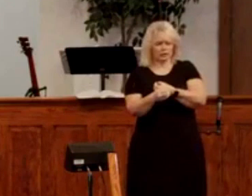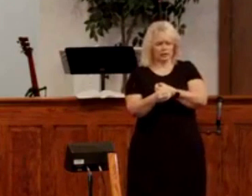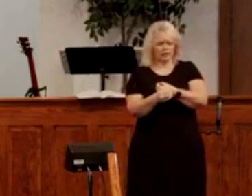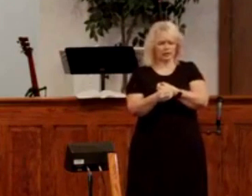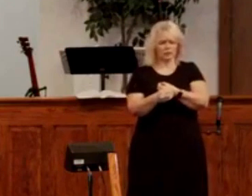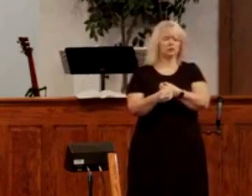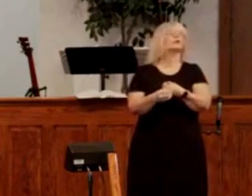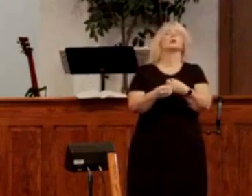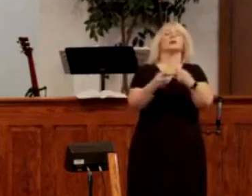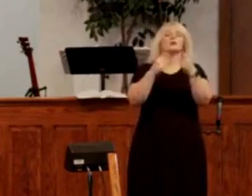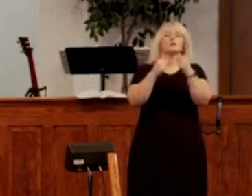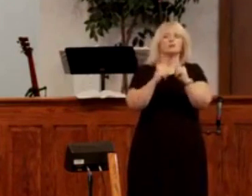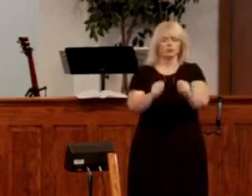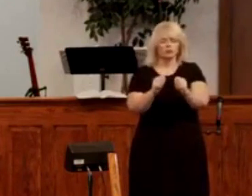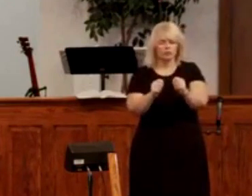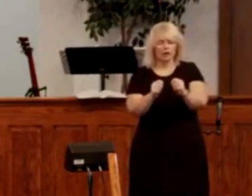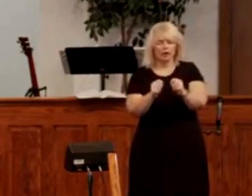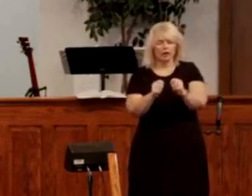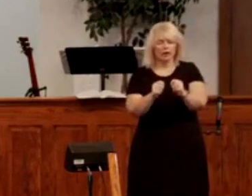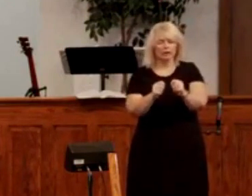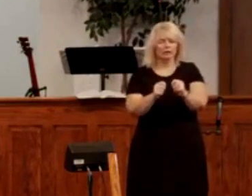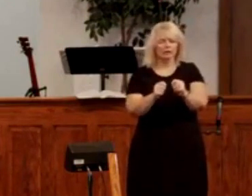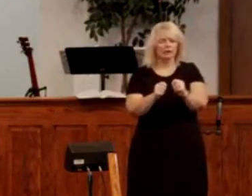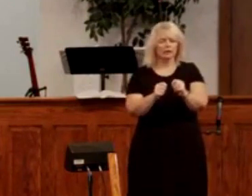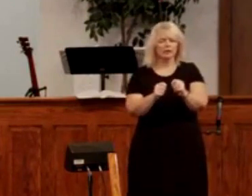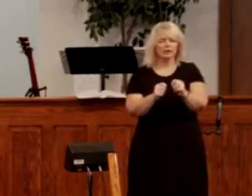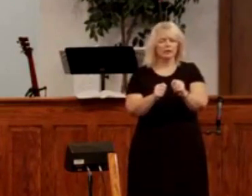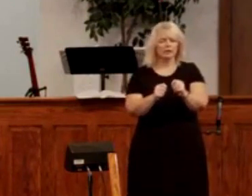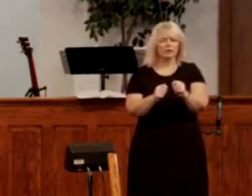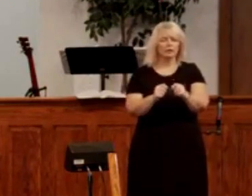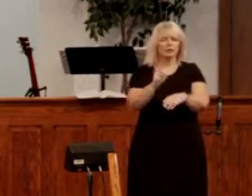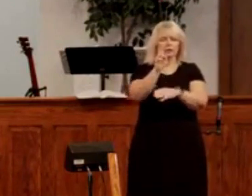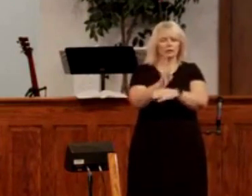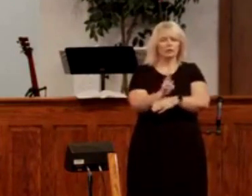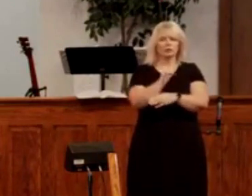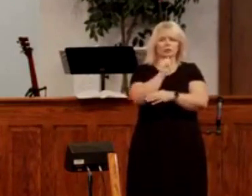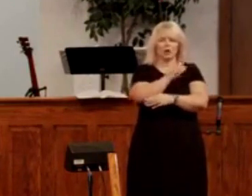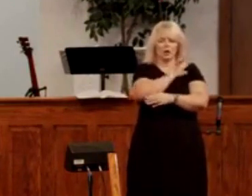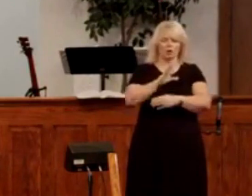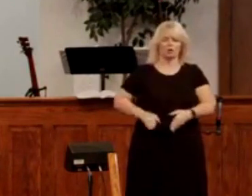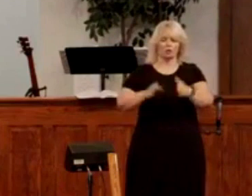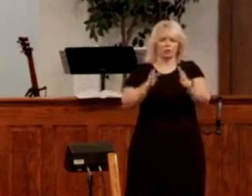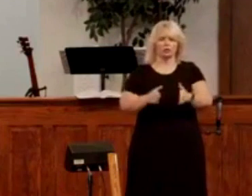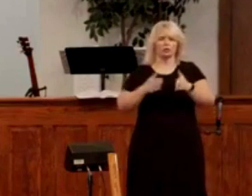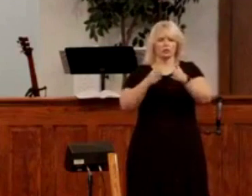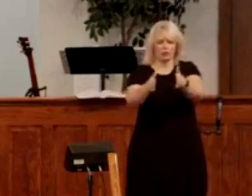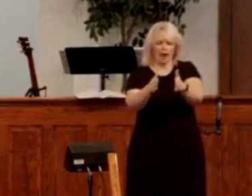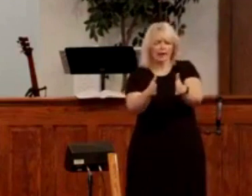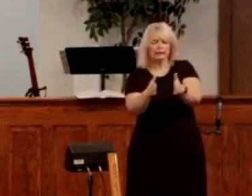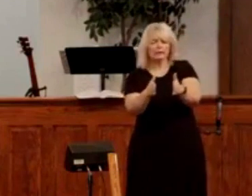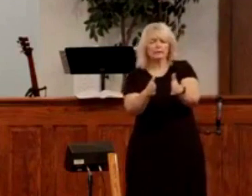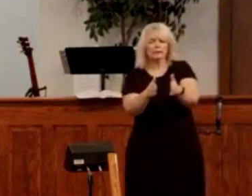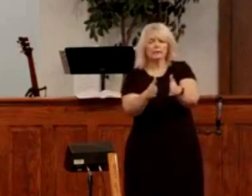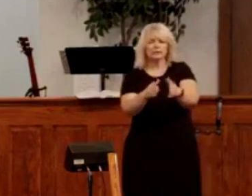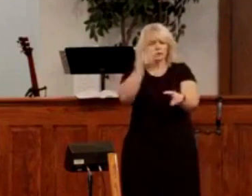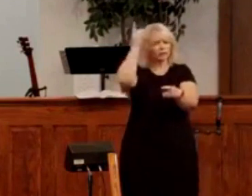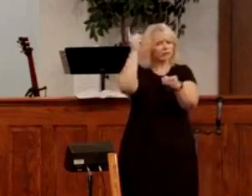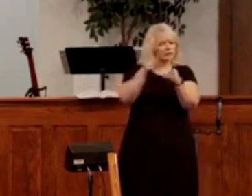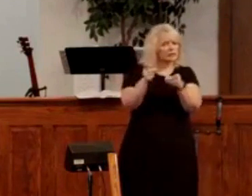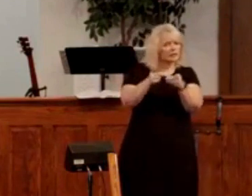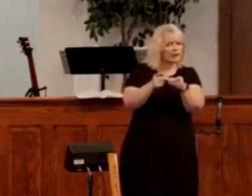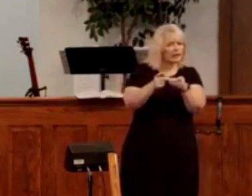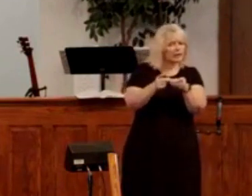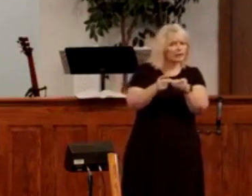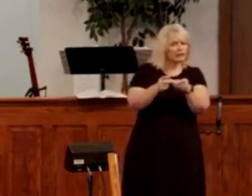anti-Christian ideas and programs by using non-Christian tactics. They have decided it is time to stand up for